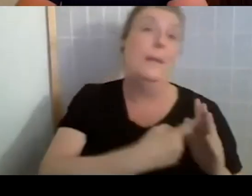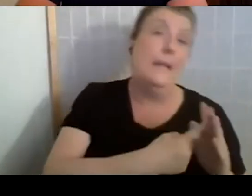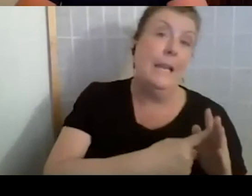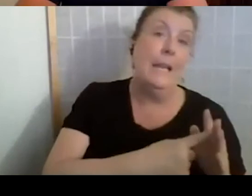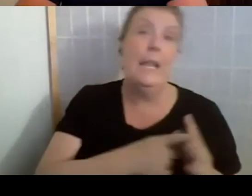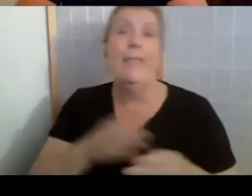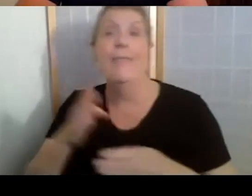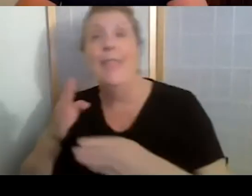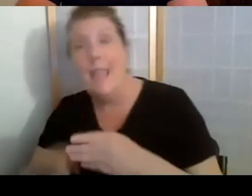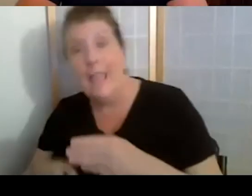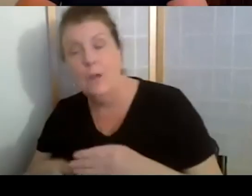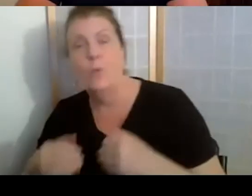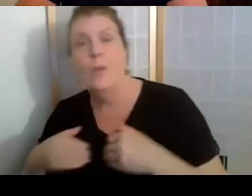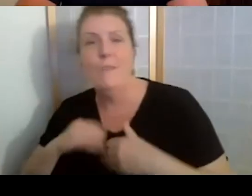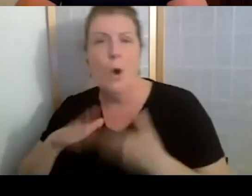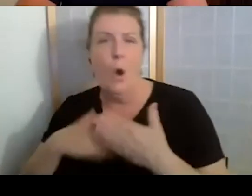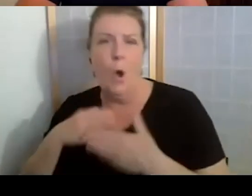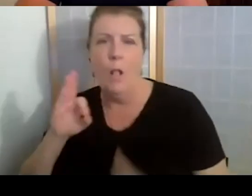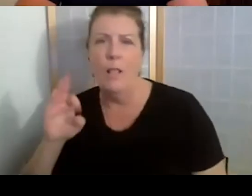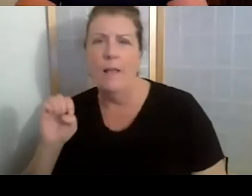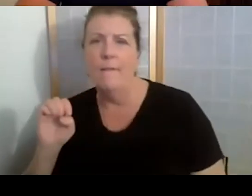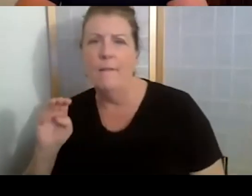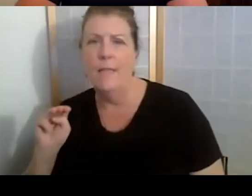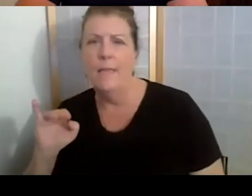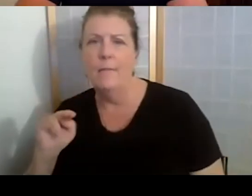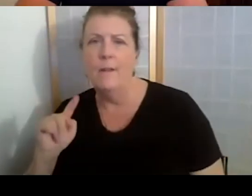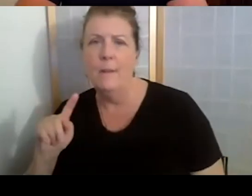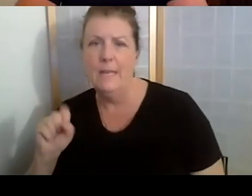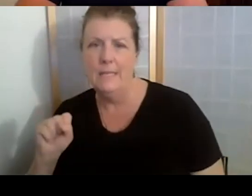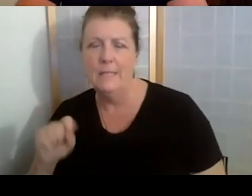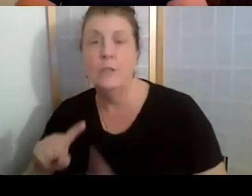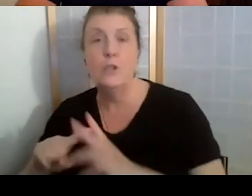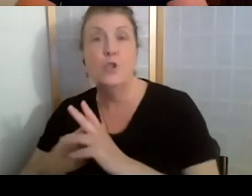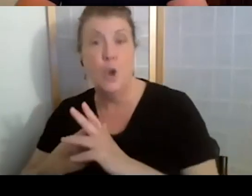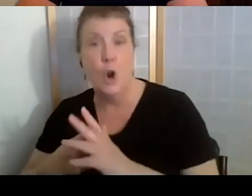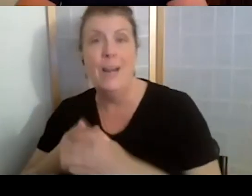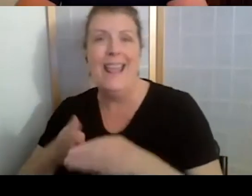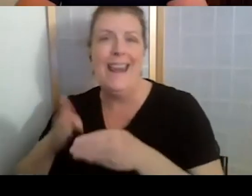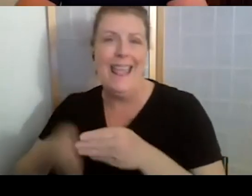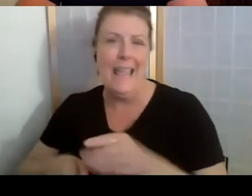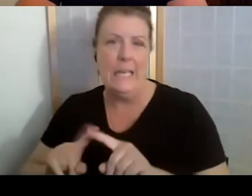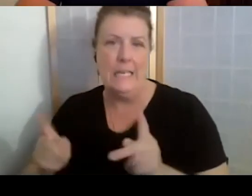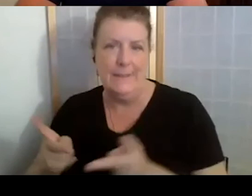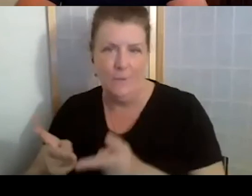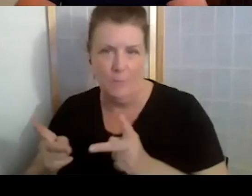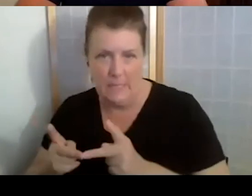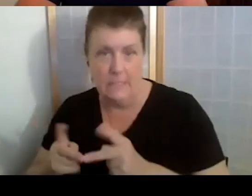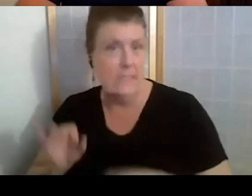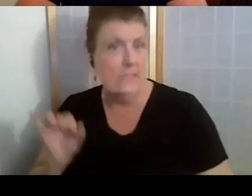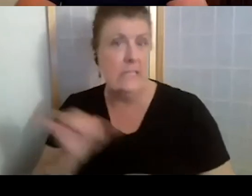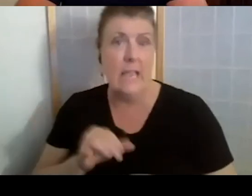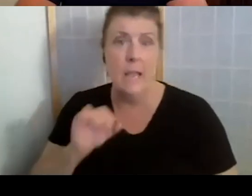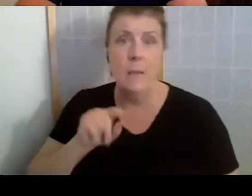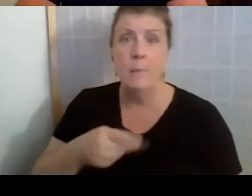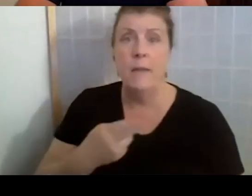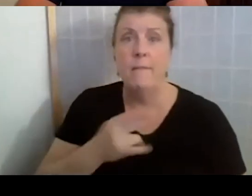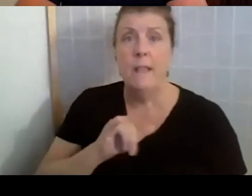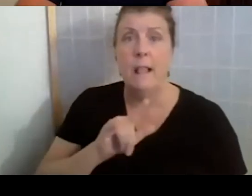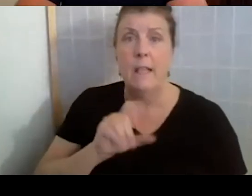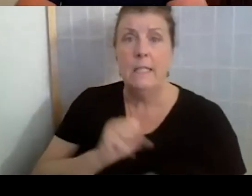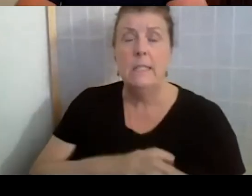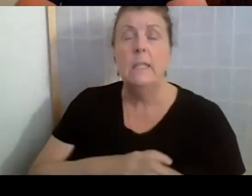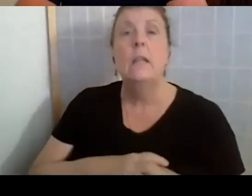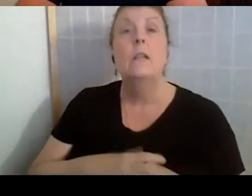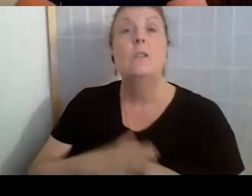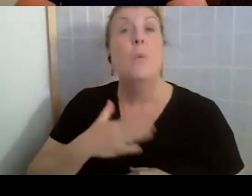as does Phyllis, that they sort of go like this. And so like in my episode, where you're really seeing the fracture with the